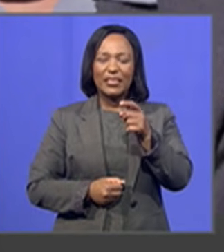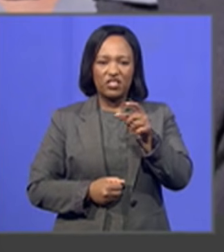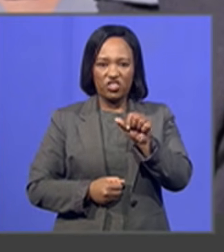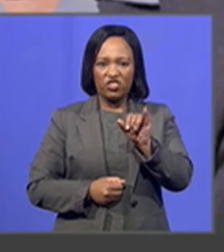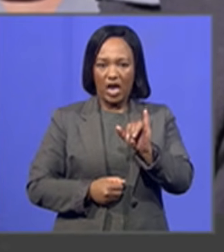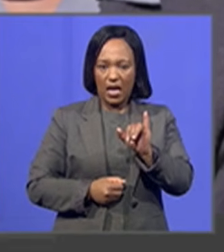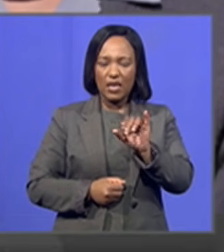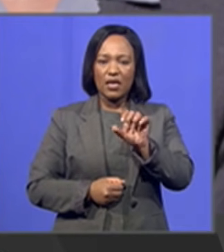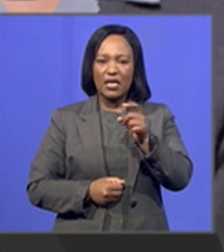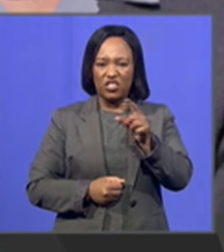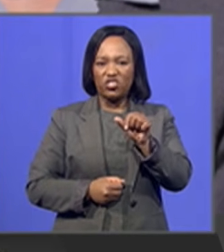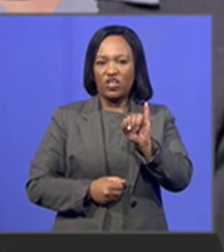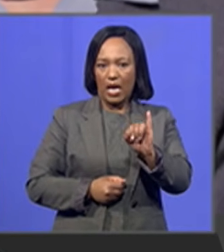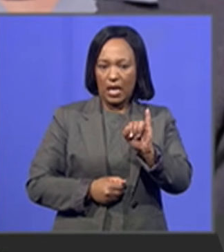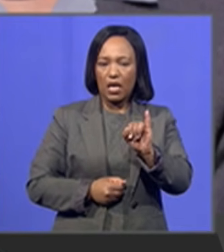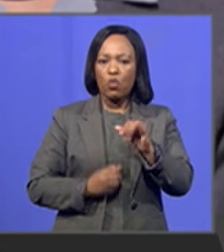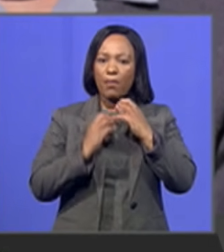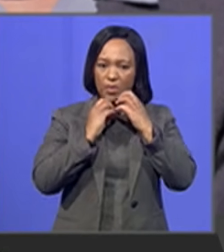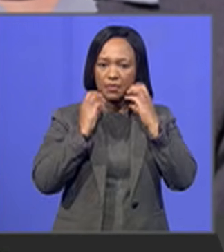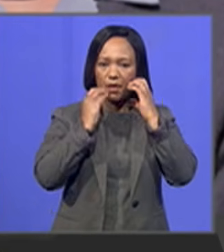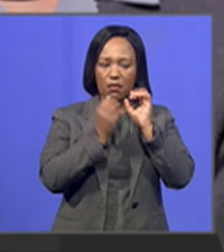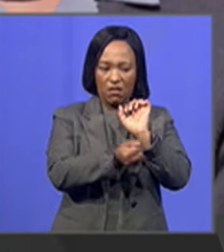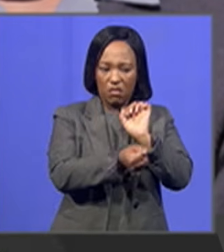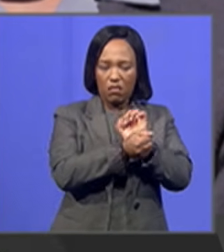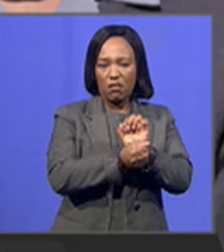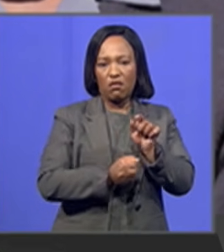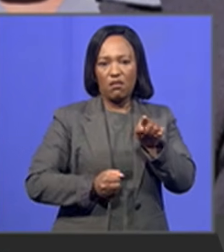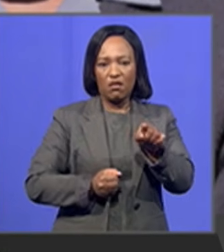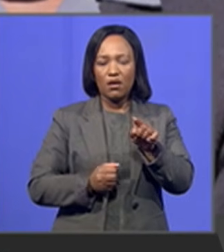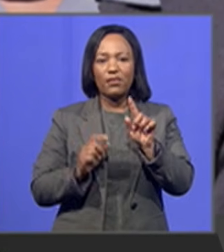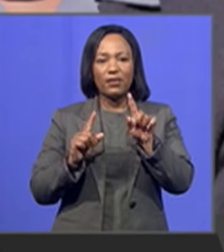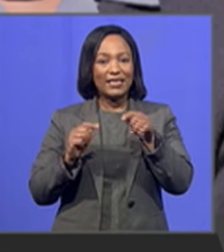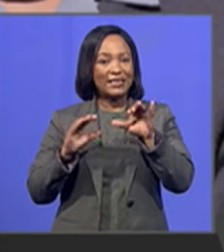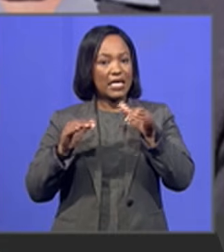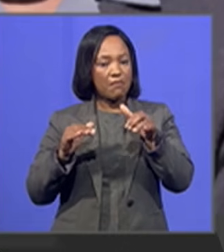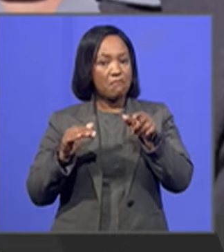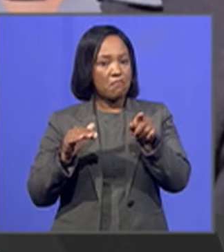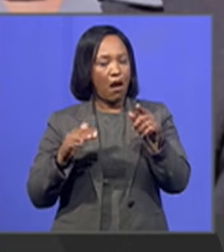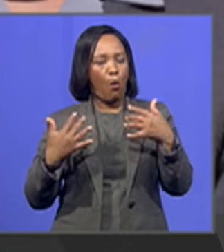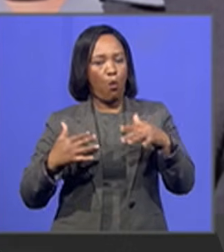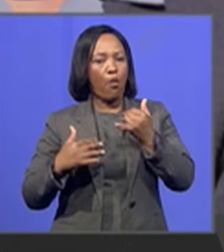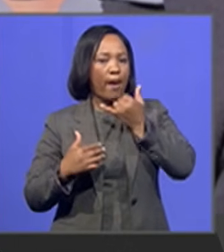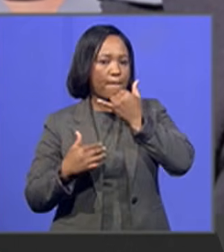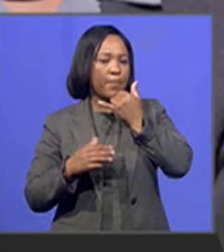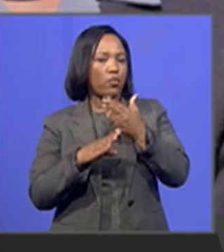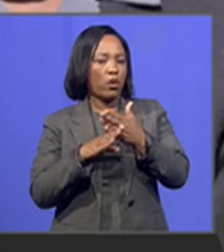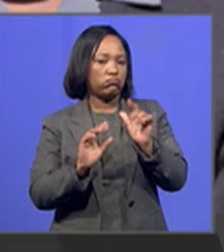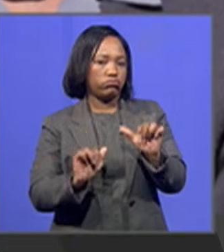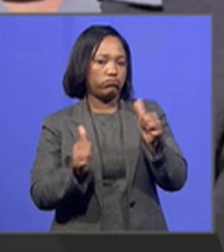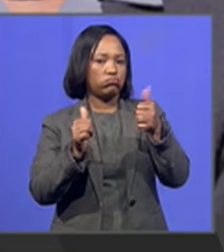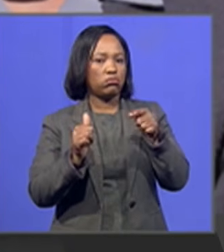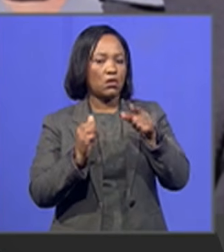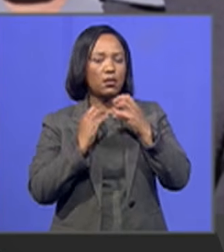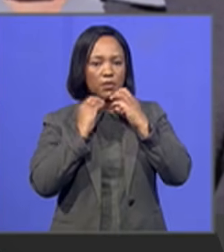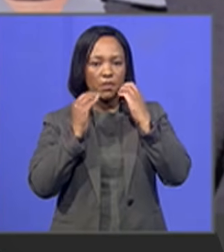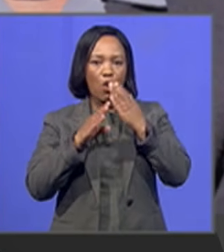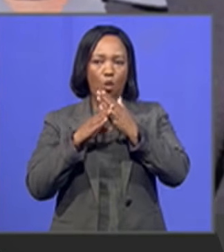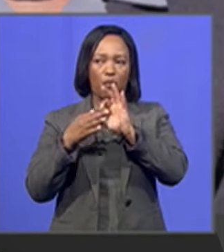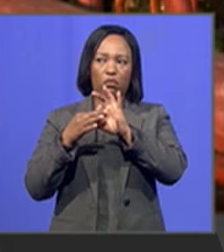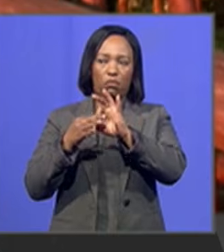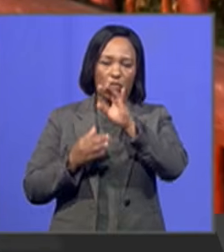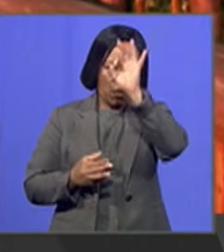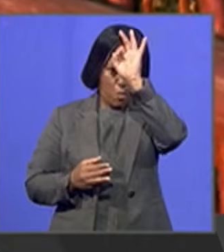in Gaza province in Mozambique. We are delighted that the team worked tremendously well with the Mozambican law